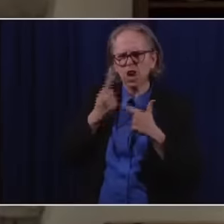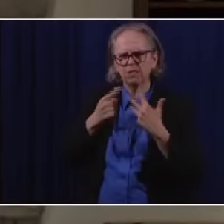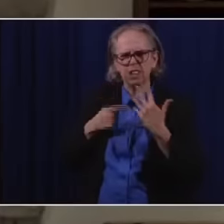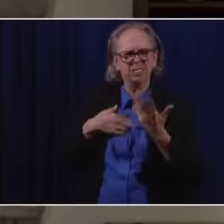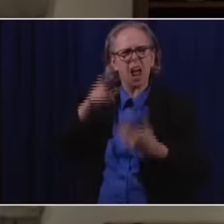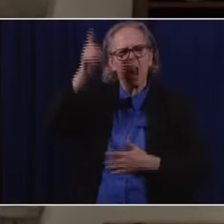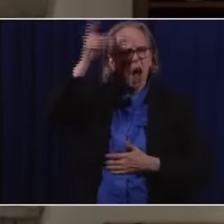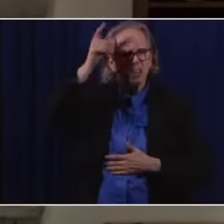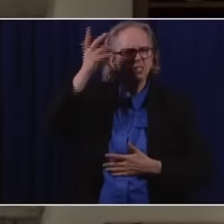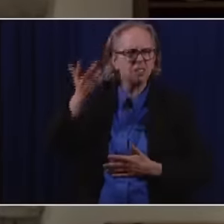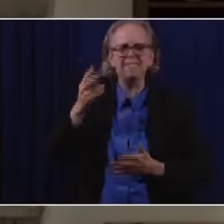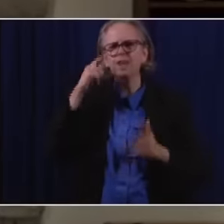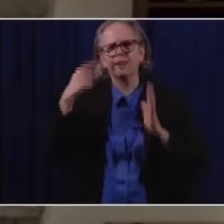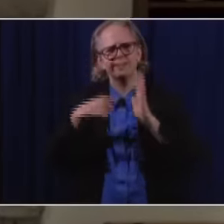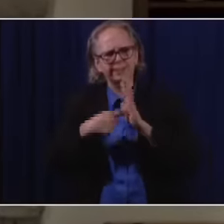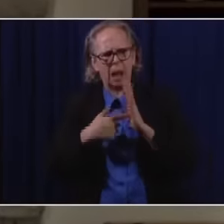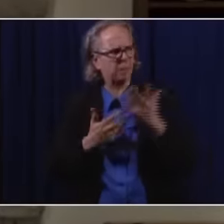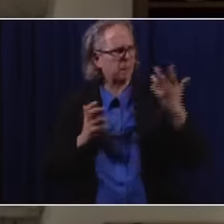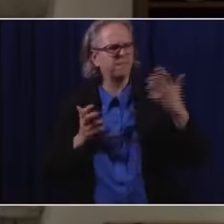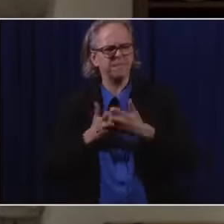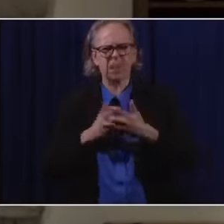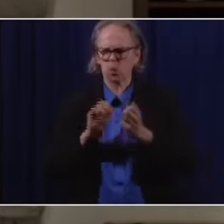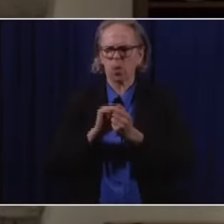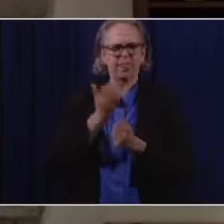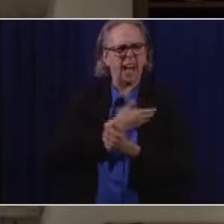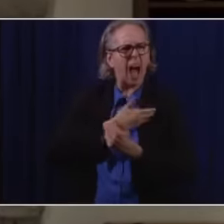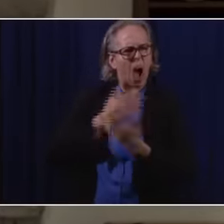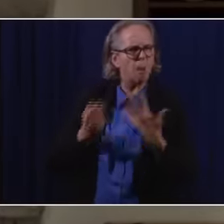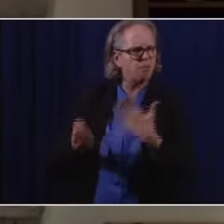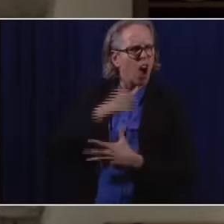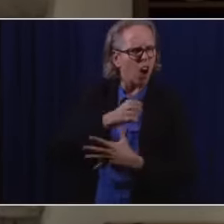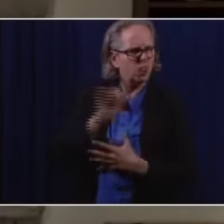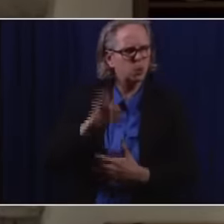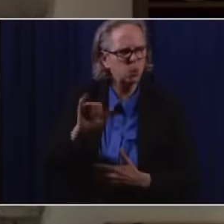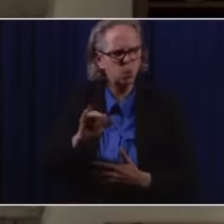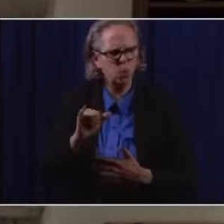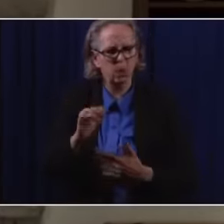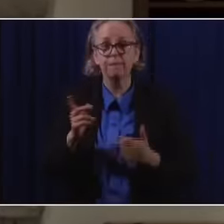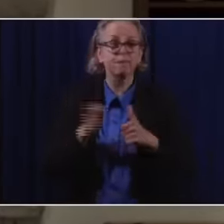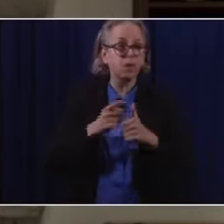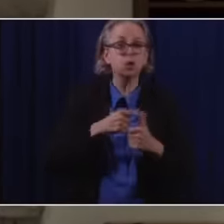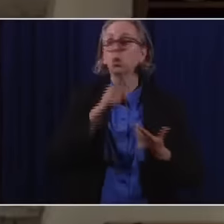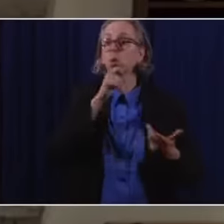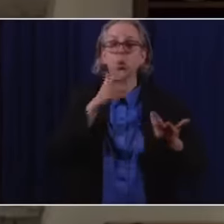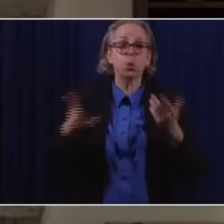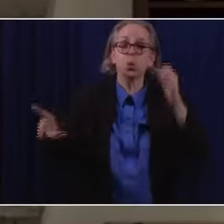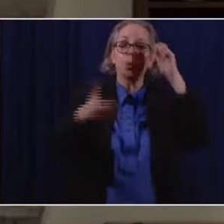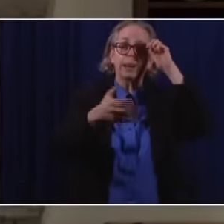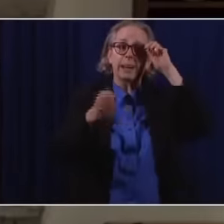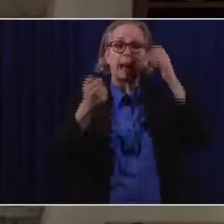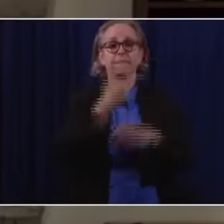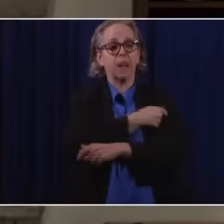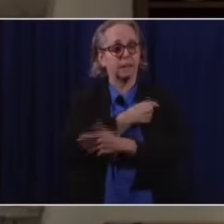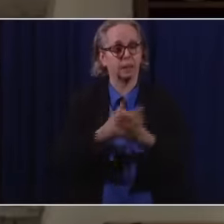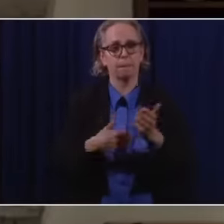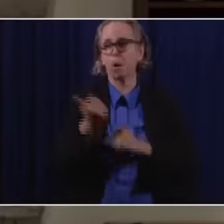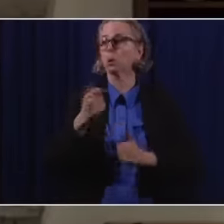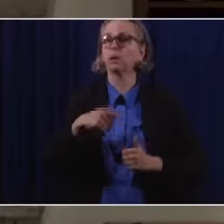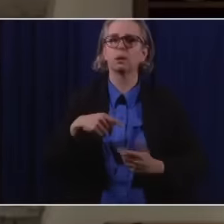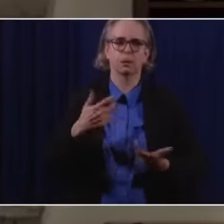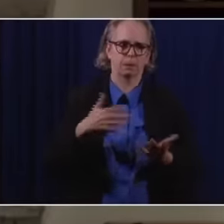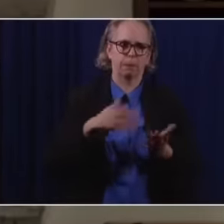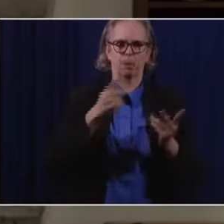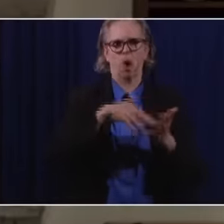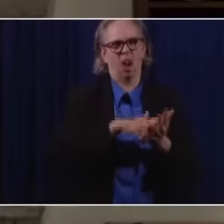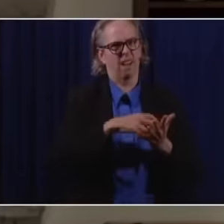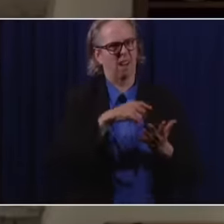much match what we've looked at, which is we want to take care, of the most vulnerable people first, but also at the same time